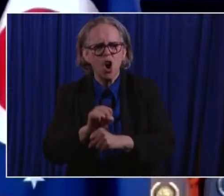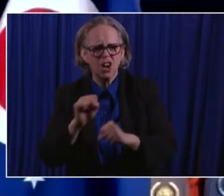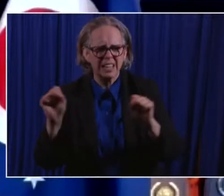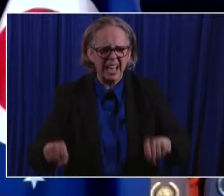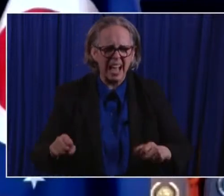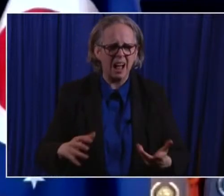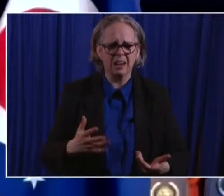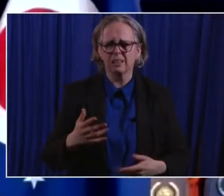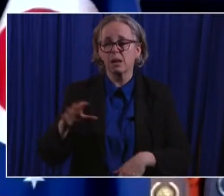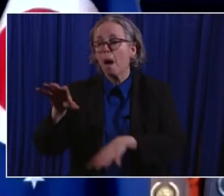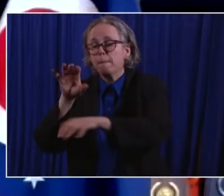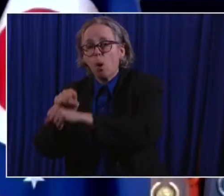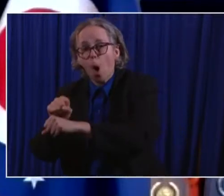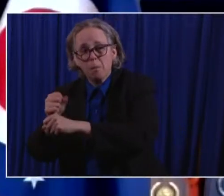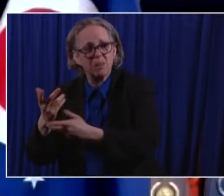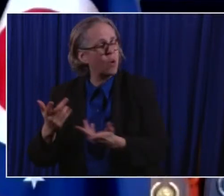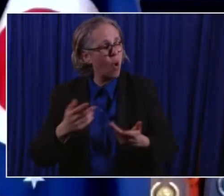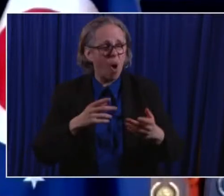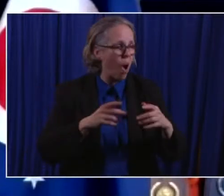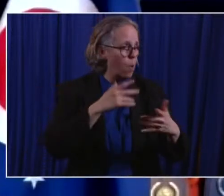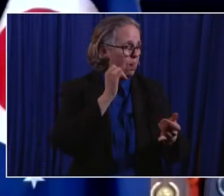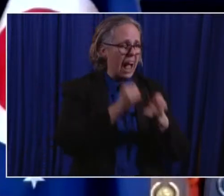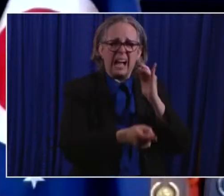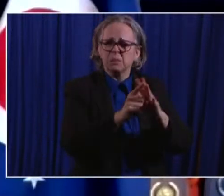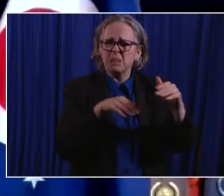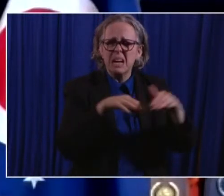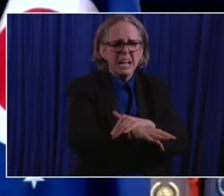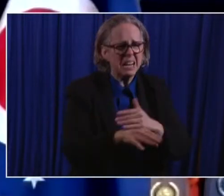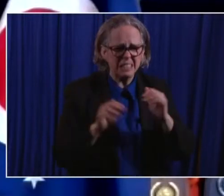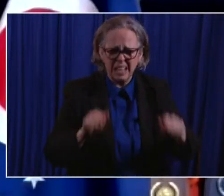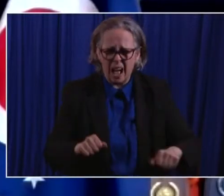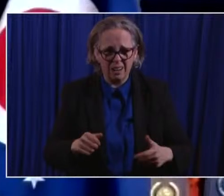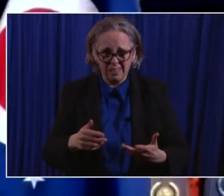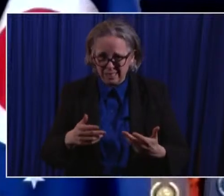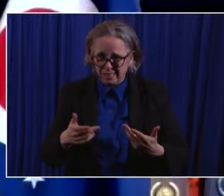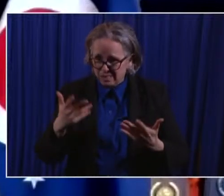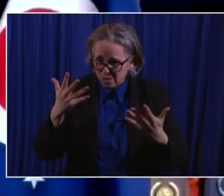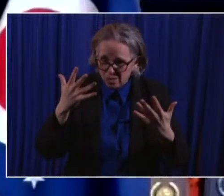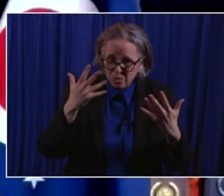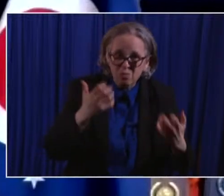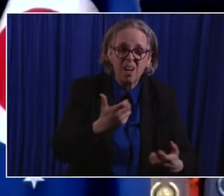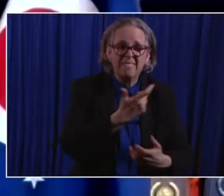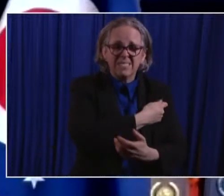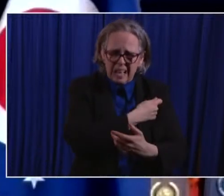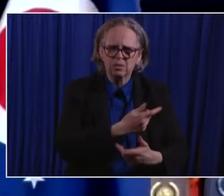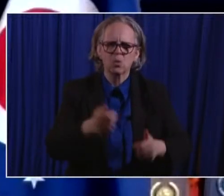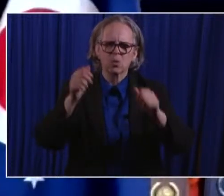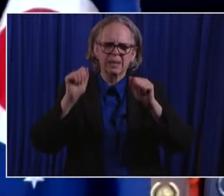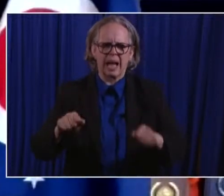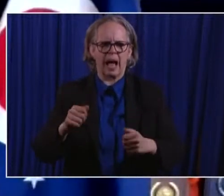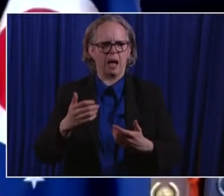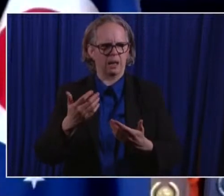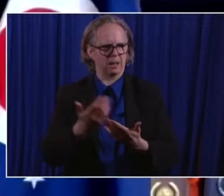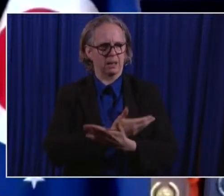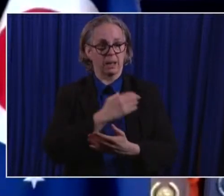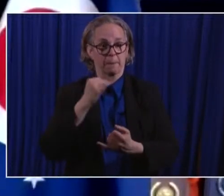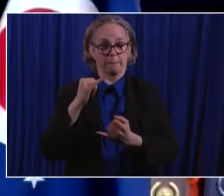it's possible for everybody who wants to get vaccinated to easily get vaccinated by the end of May, if they want